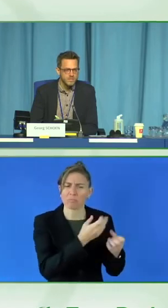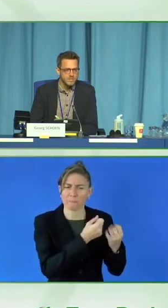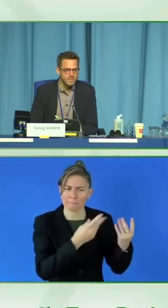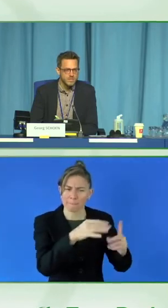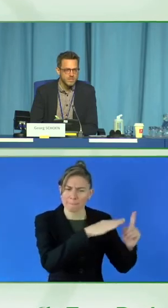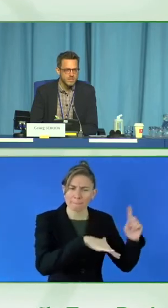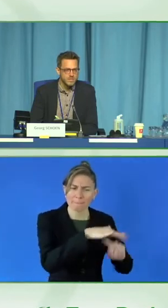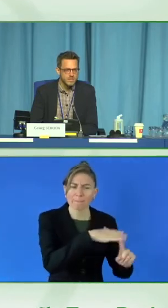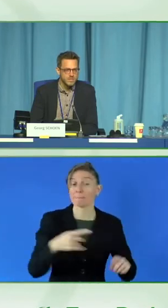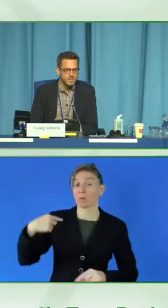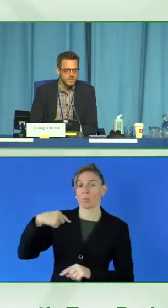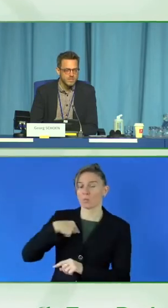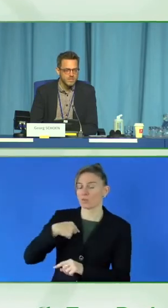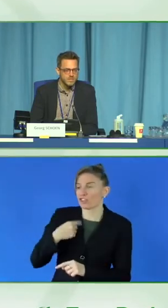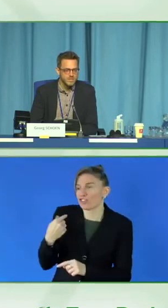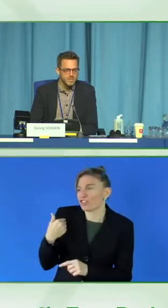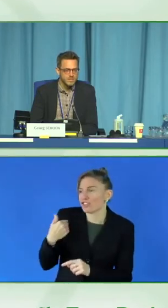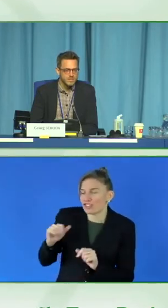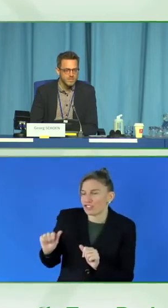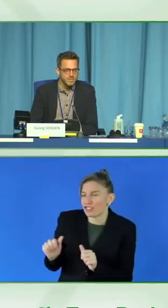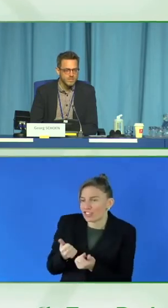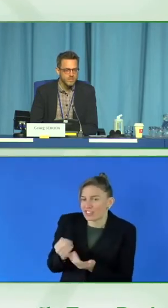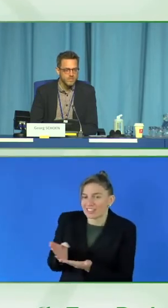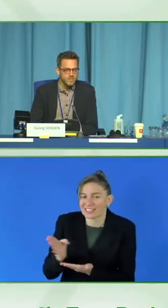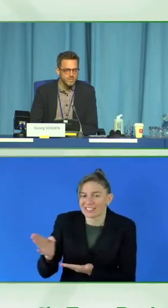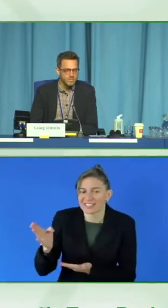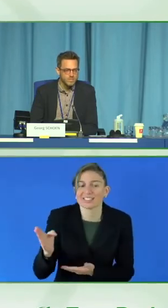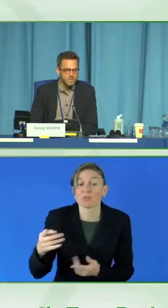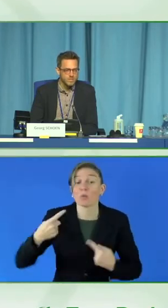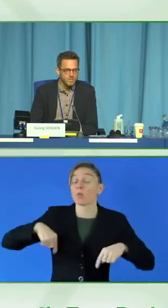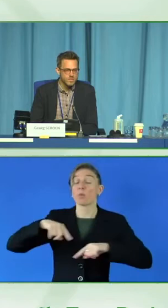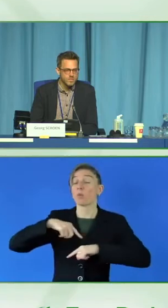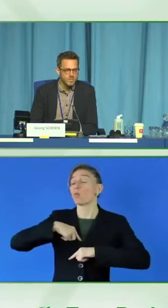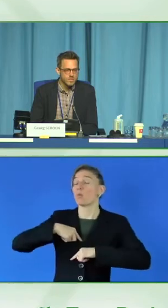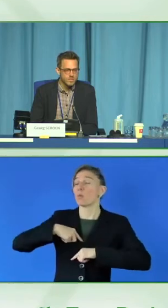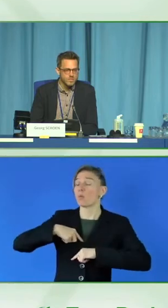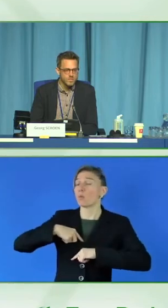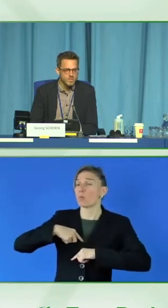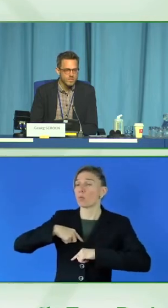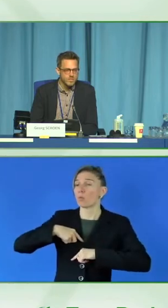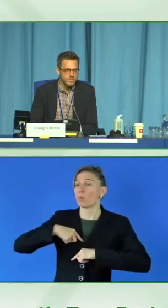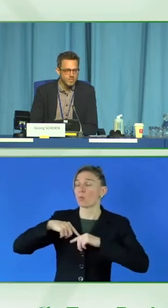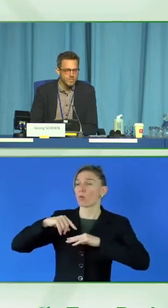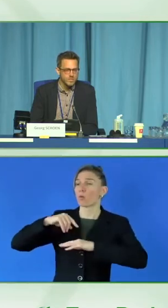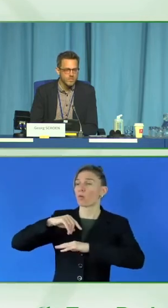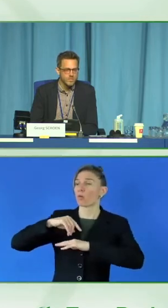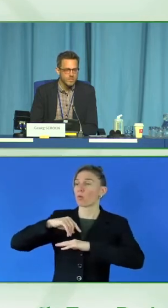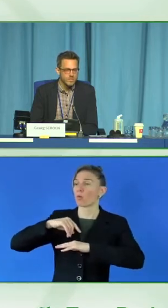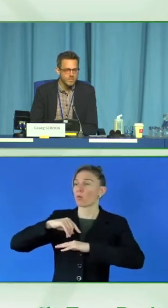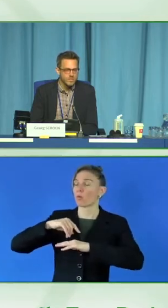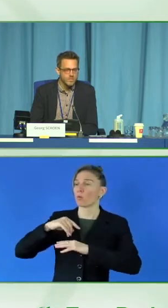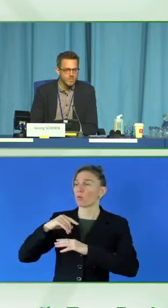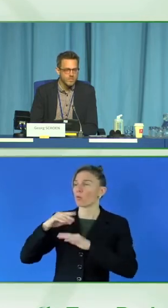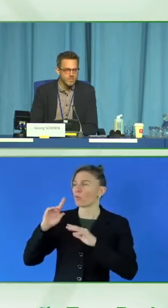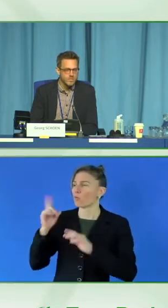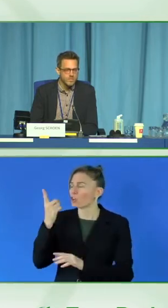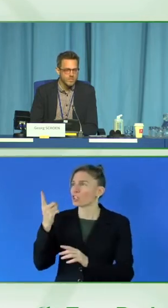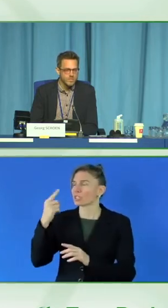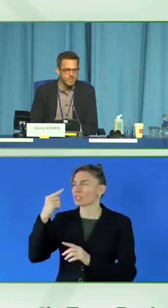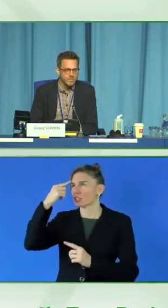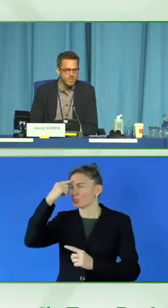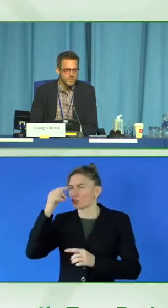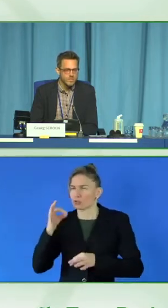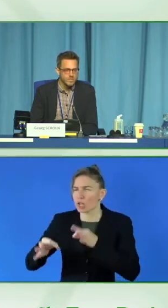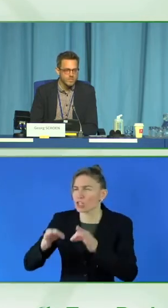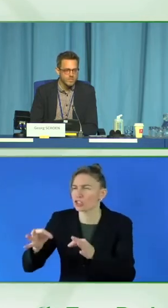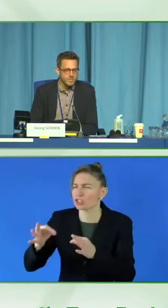journey. And therefore, the forum is really for us a great way to shape our thinking and our strategy ahead. With that,